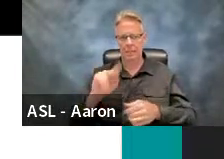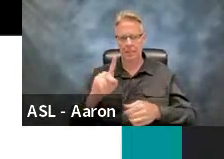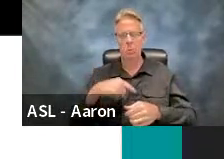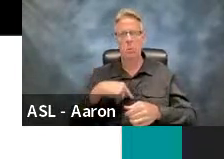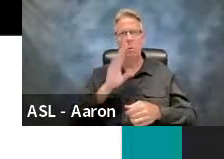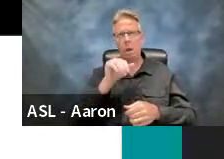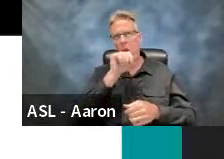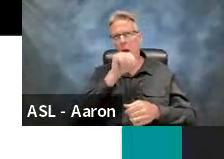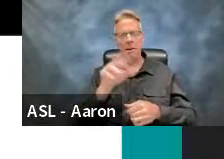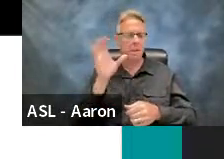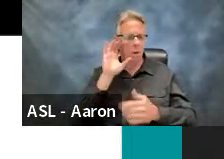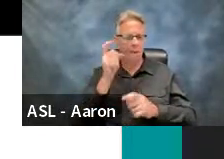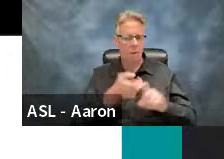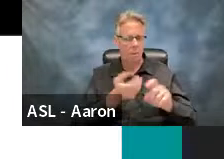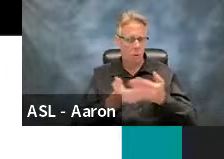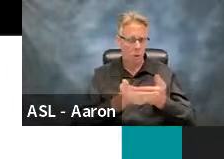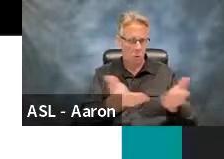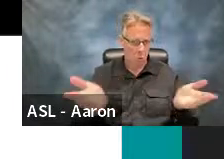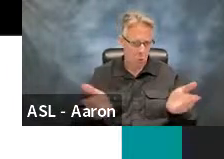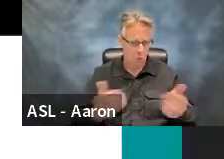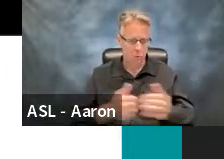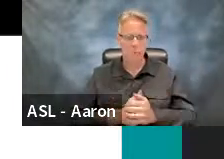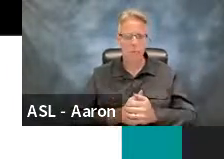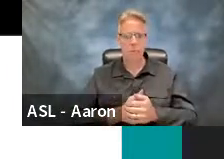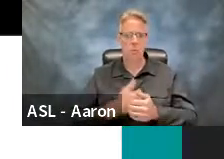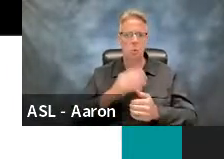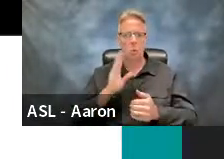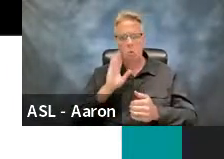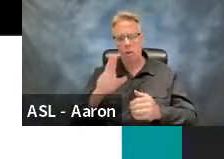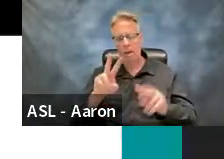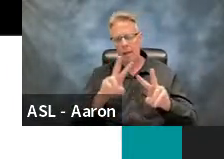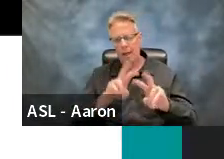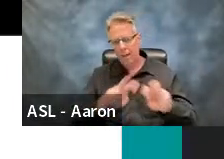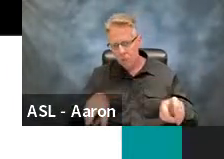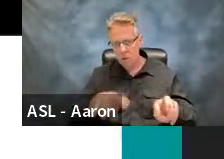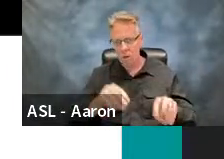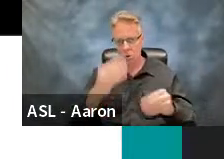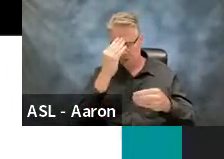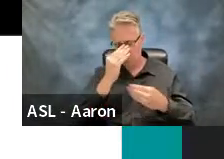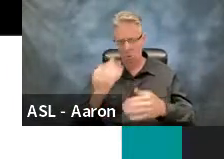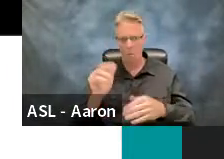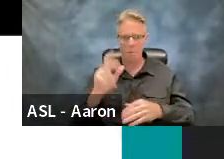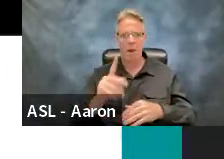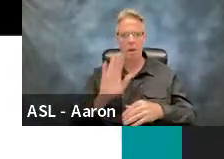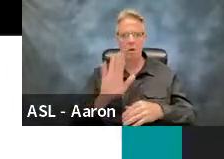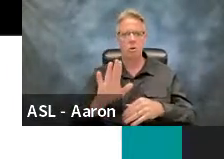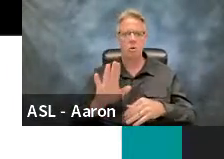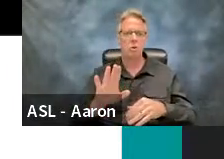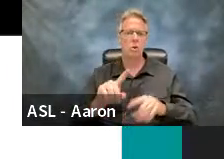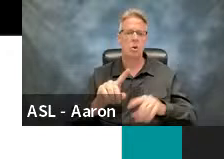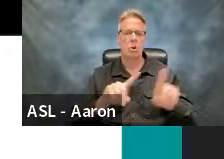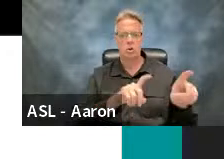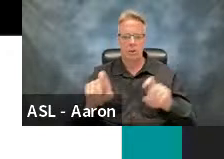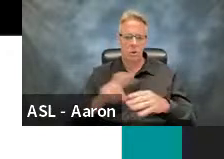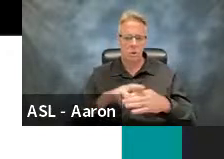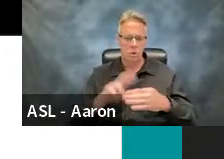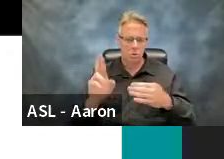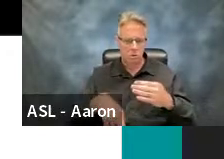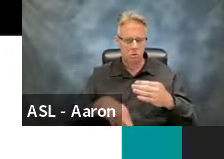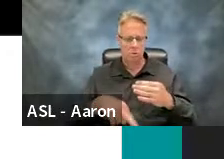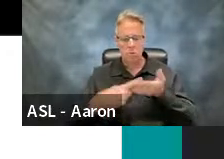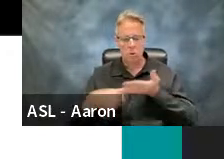from everybody. And so we will analyze and report back on the survey results, talking about